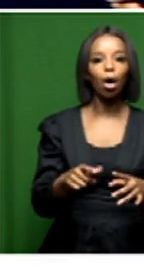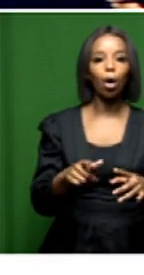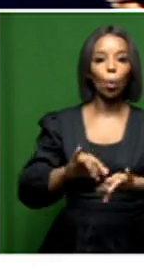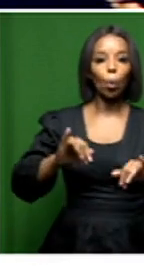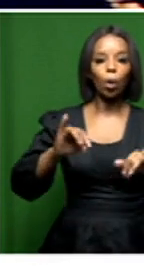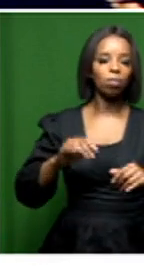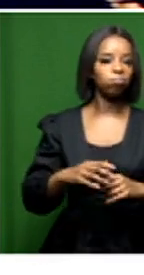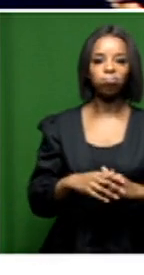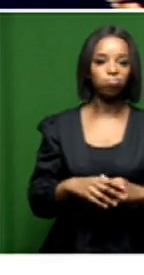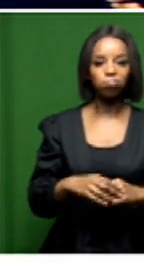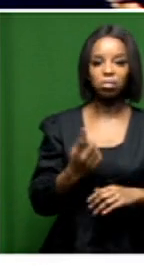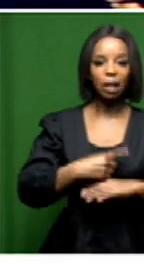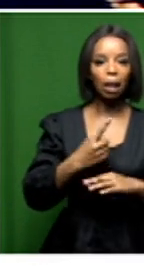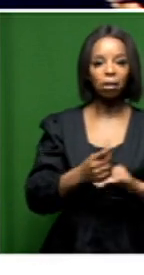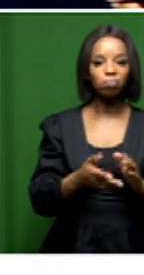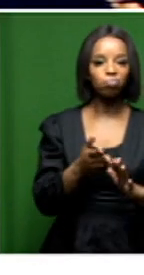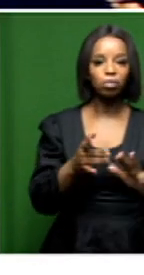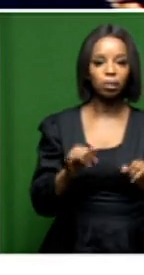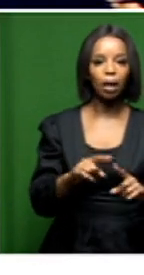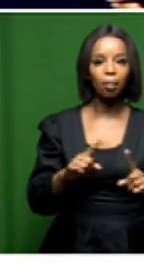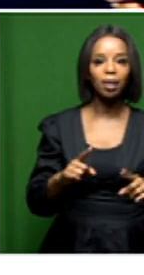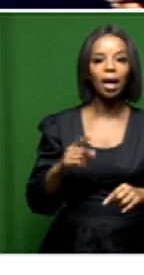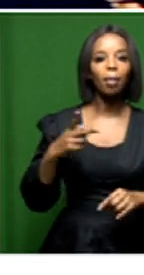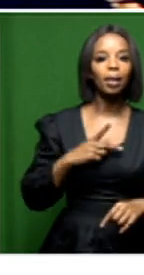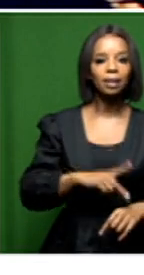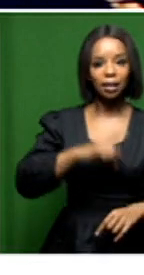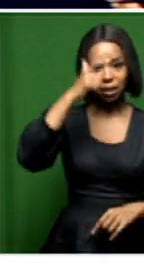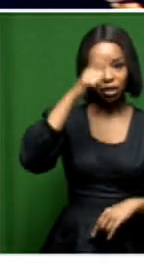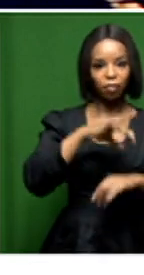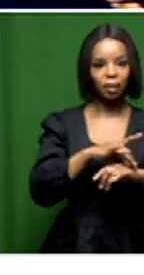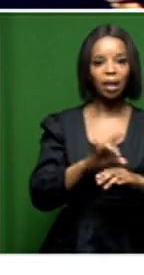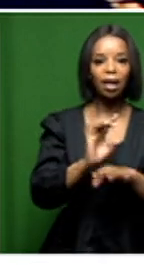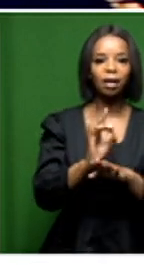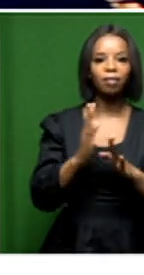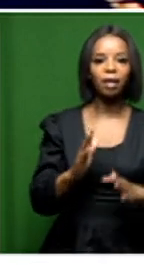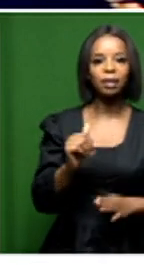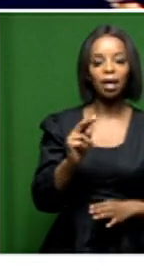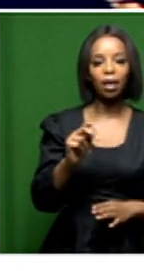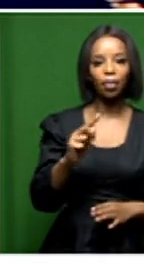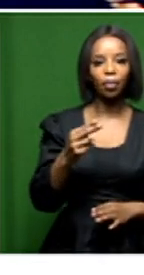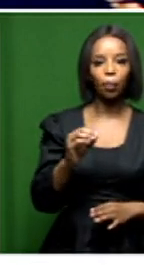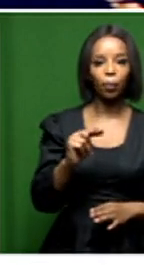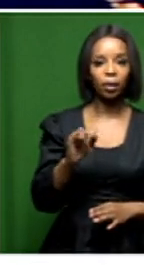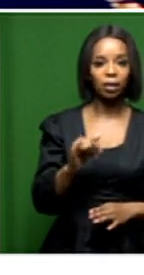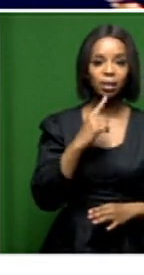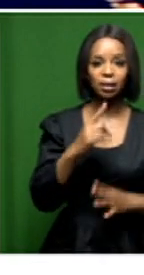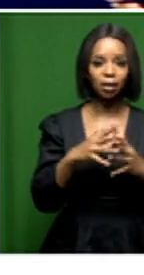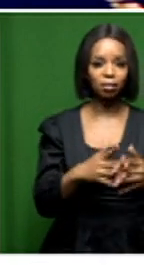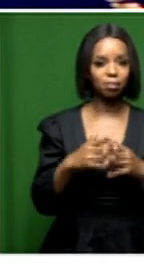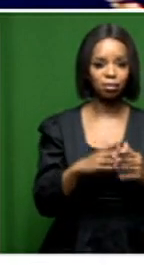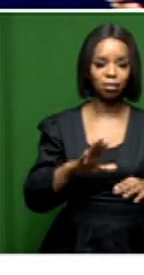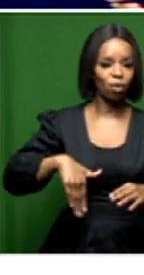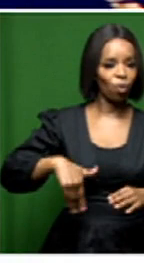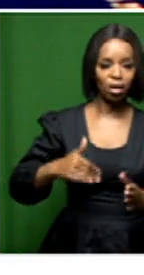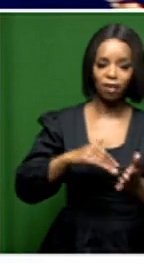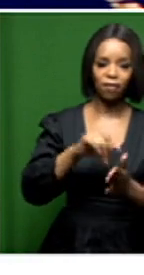chief medical advisor, Dr. Anthony Fauci, was quick to point out that the United States was still a long way off from reaching that phase in